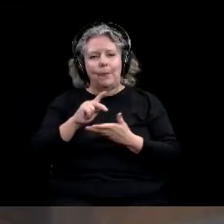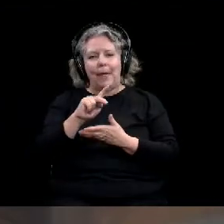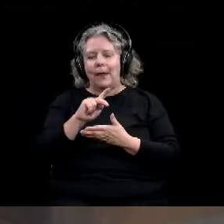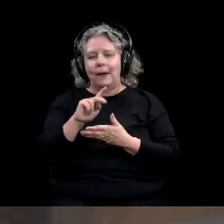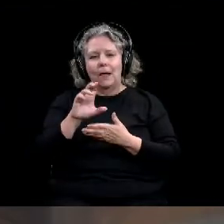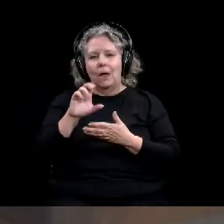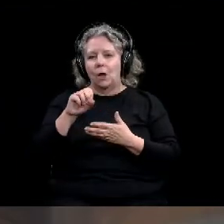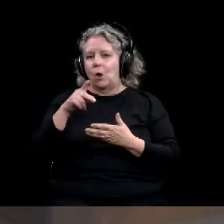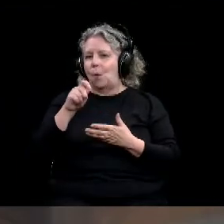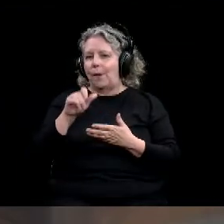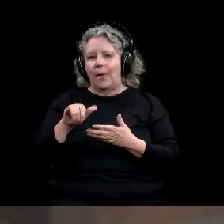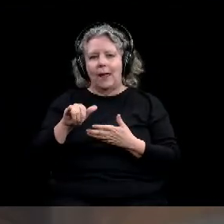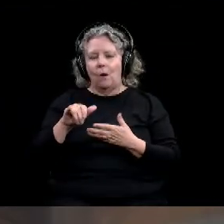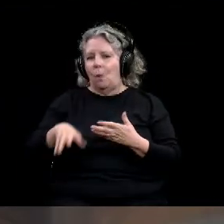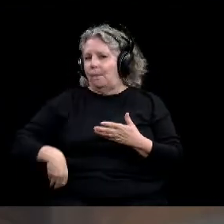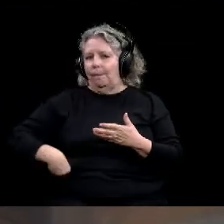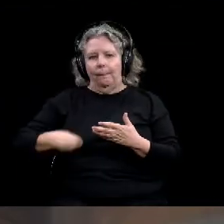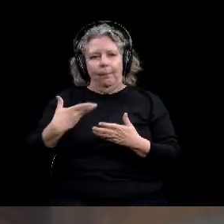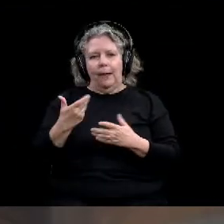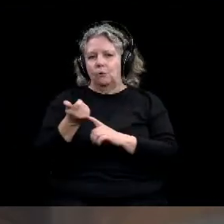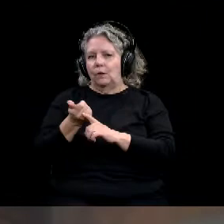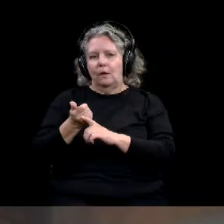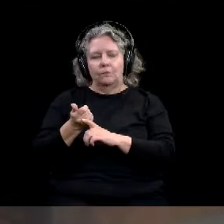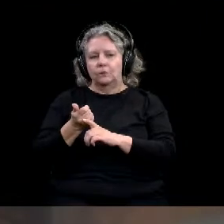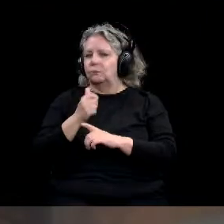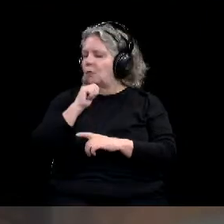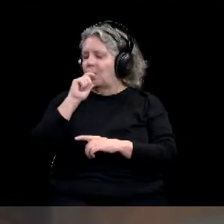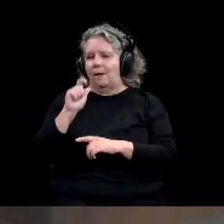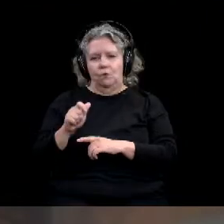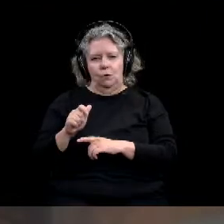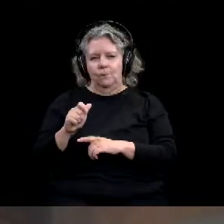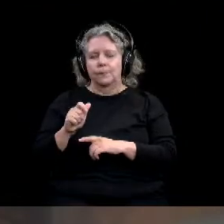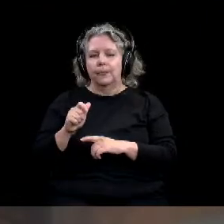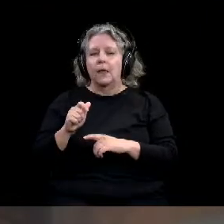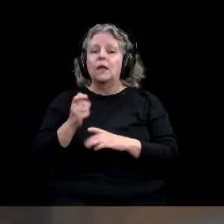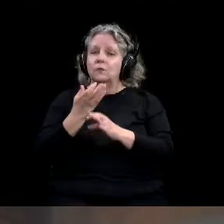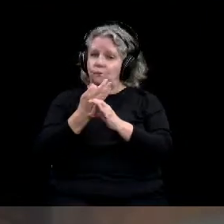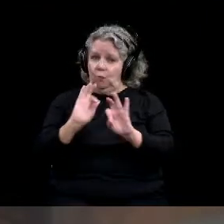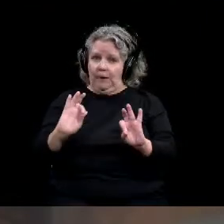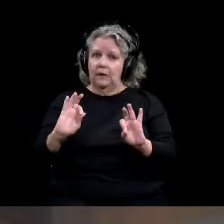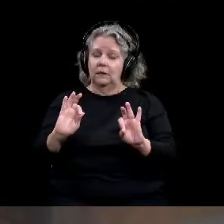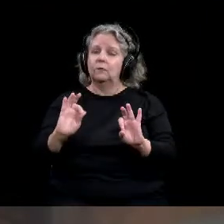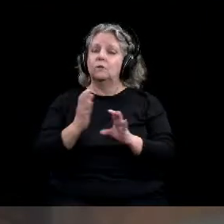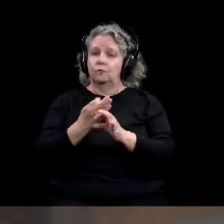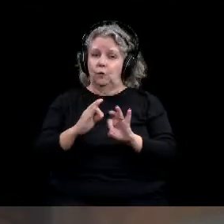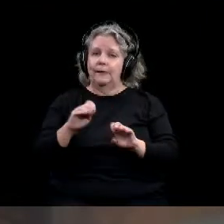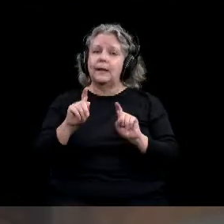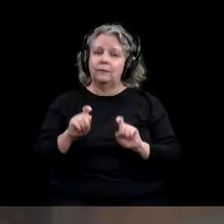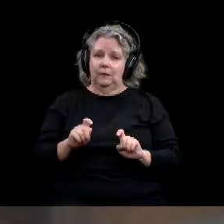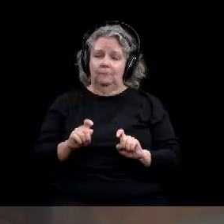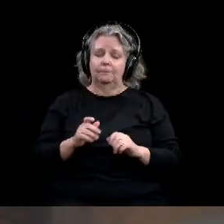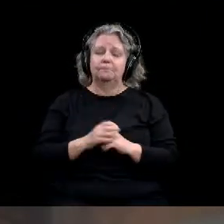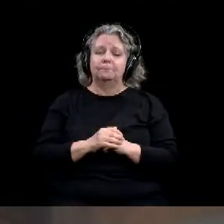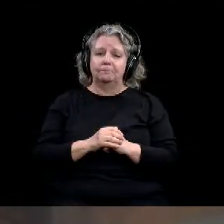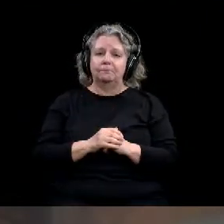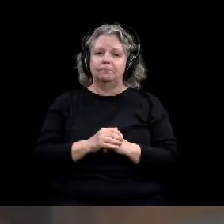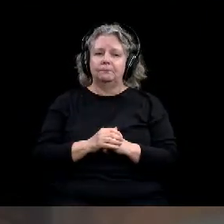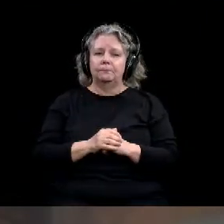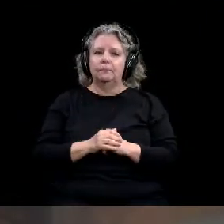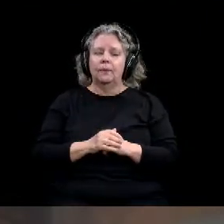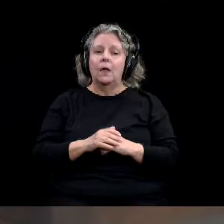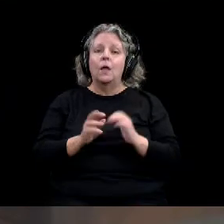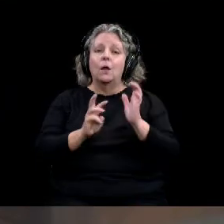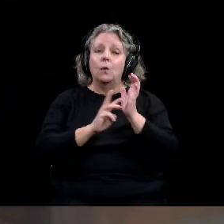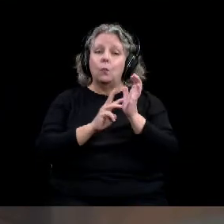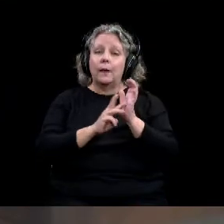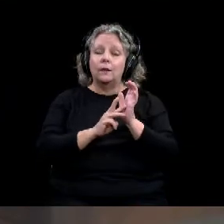offering free testing here in our community. The Waco-McLennan County Emergency Management Office previously received a refrigerated